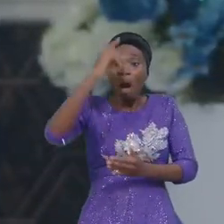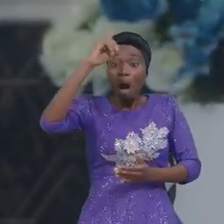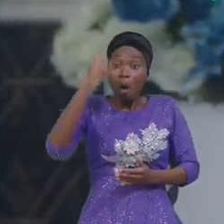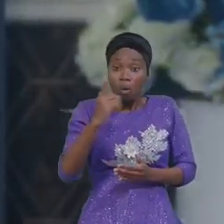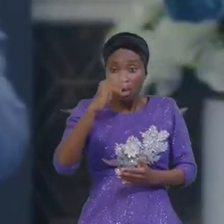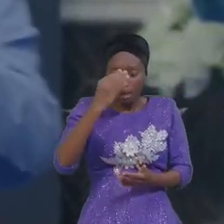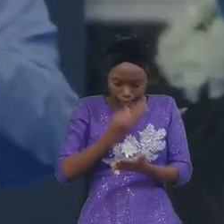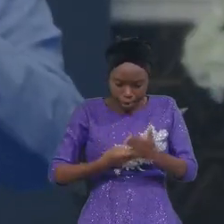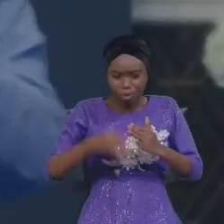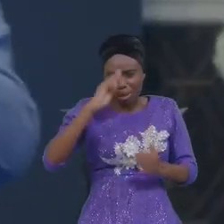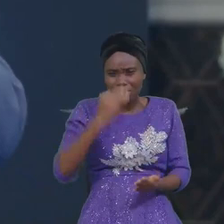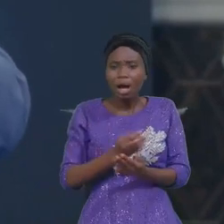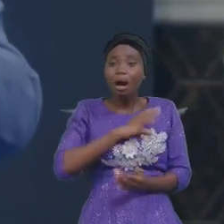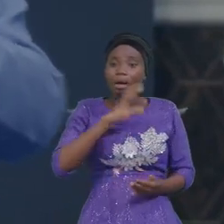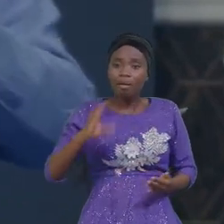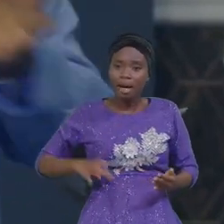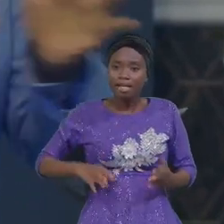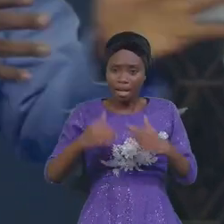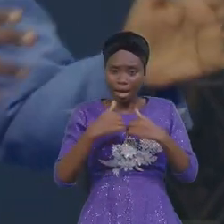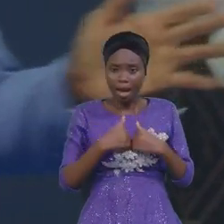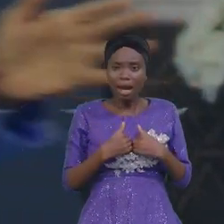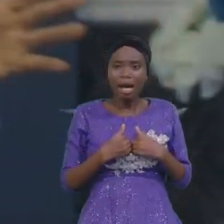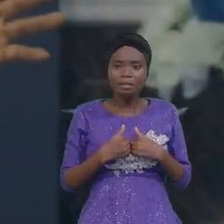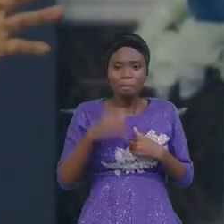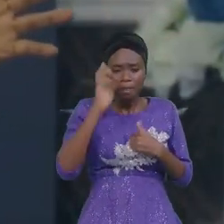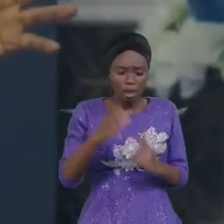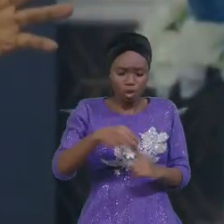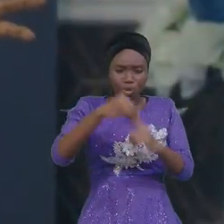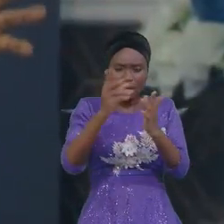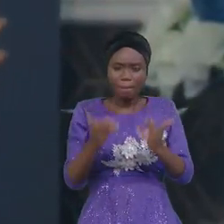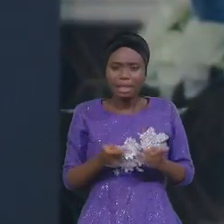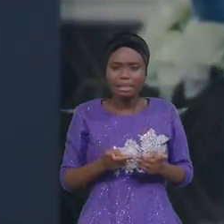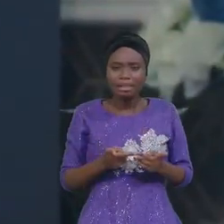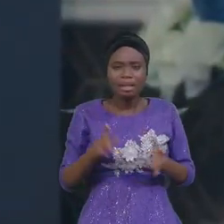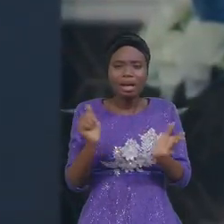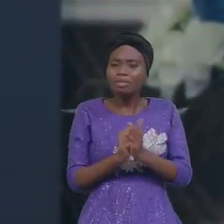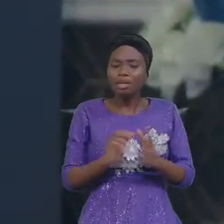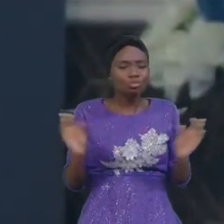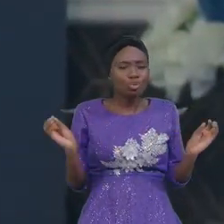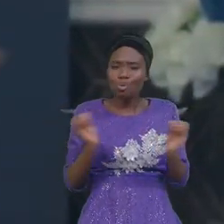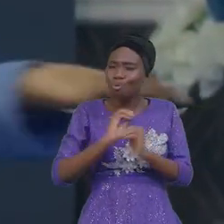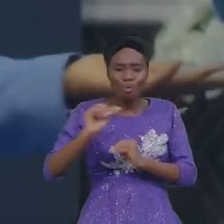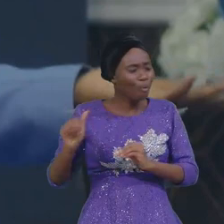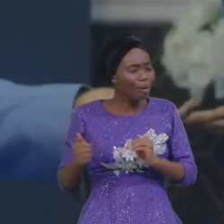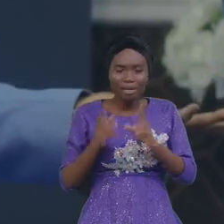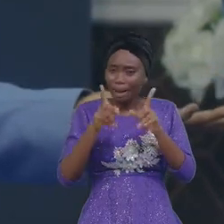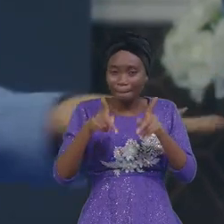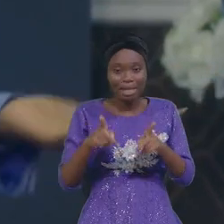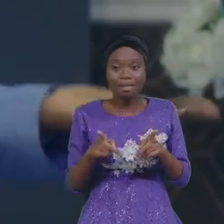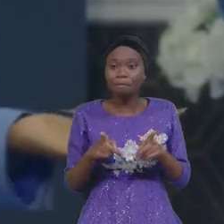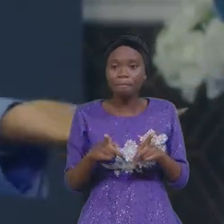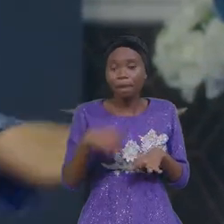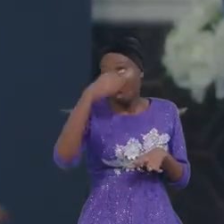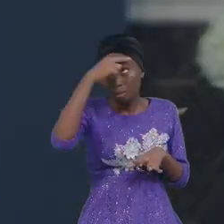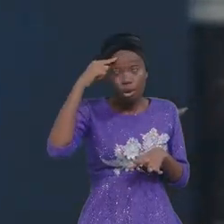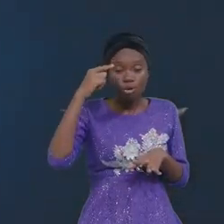Son. Christ had a special place that no other creature, because he is not a creature,